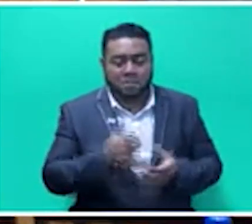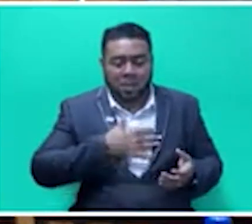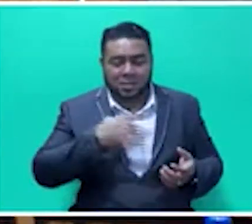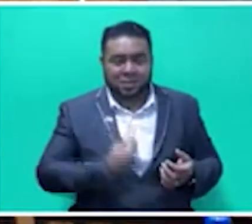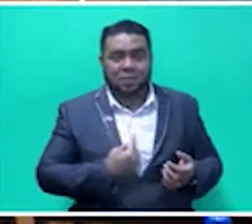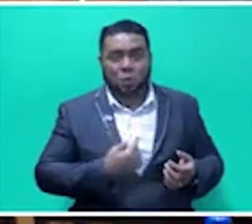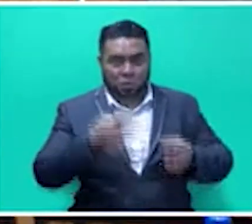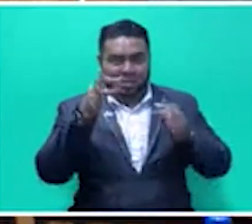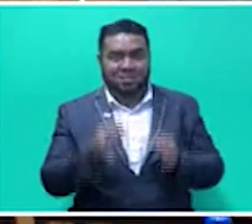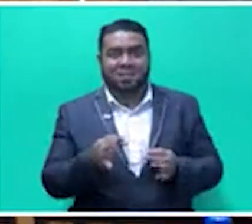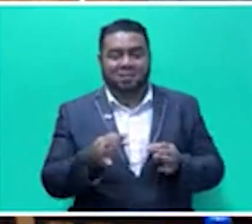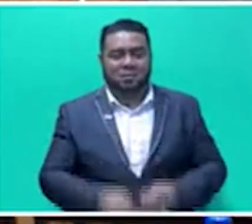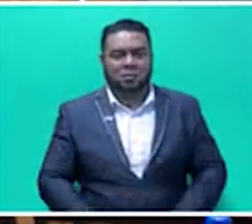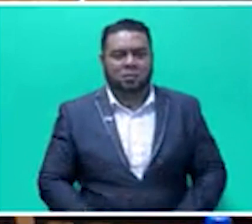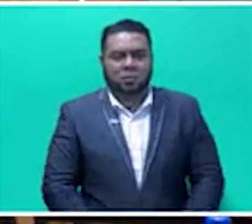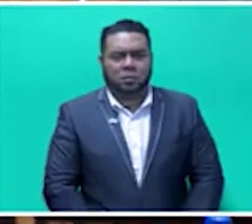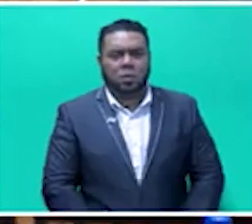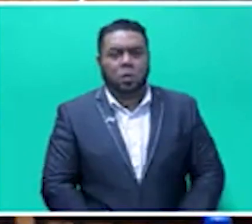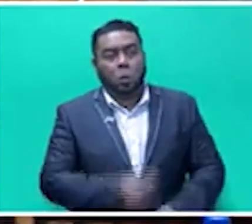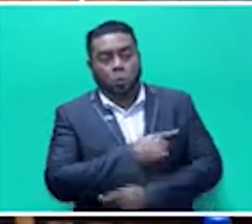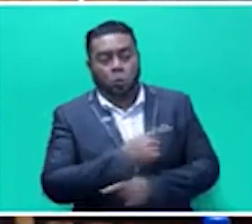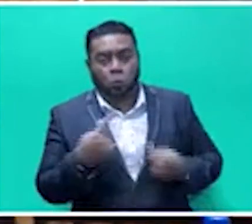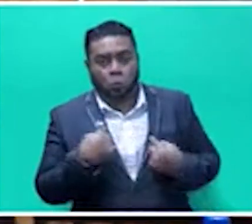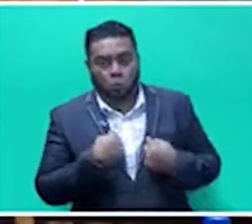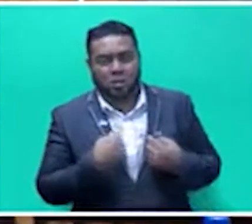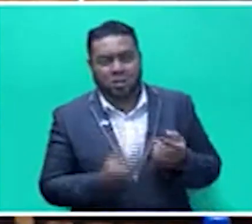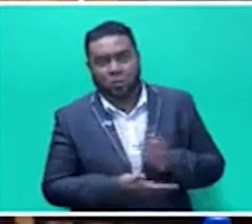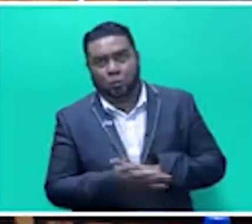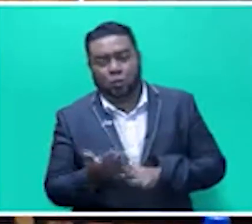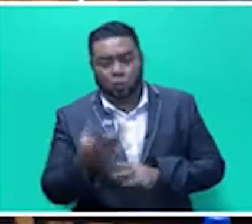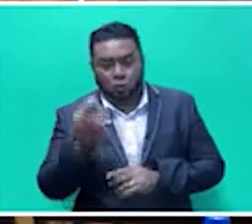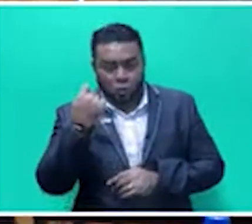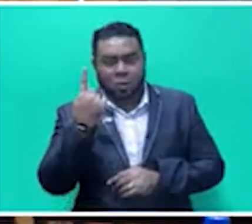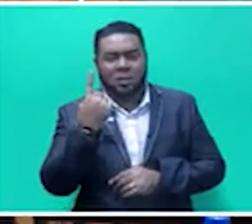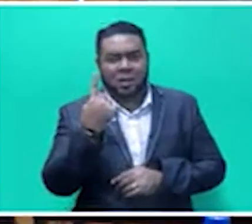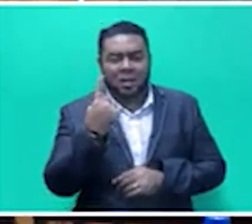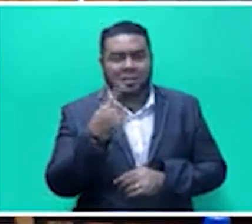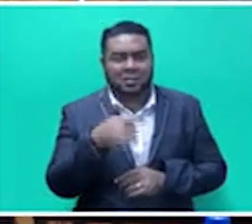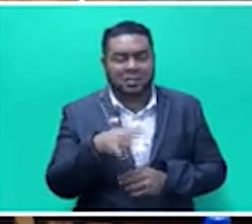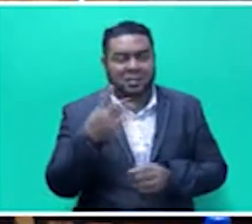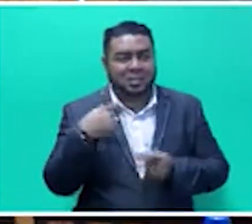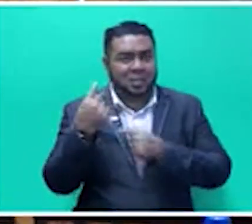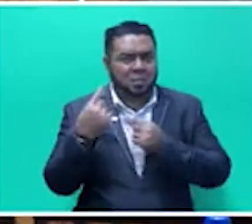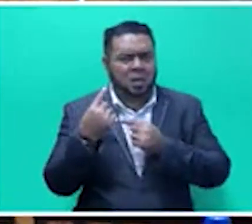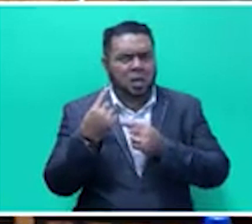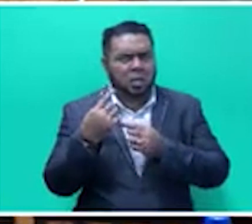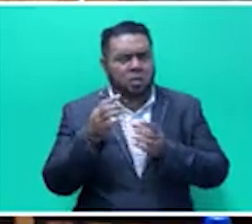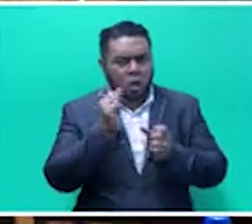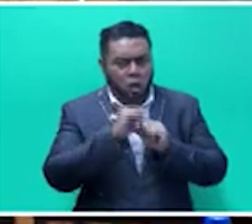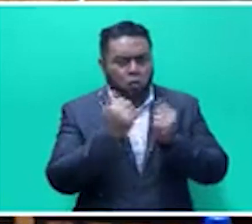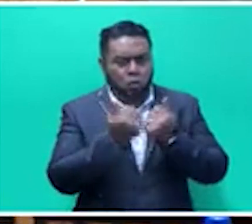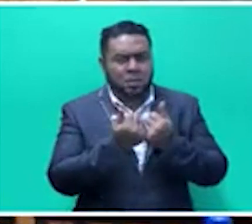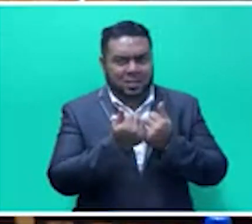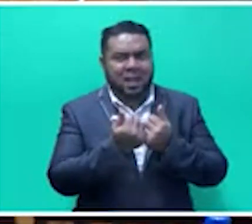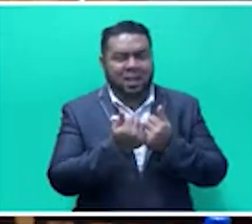myself decided that we're going to recognize Gurmit as a national holiday, shows